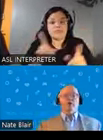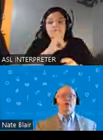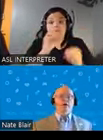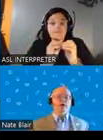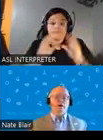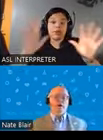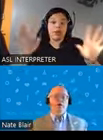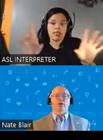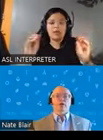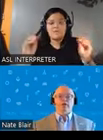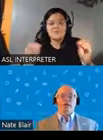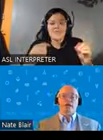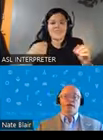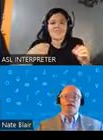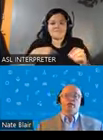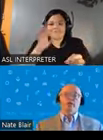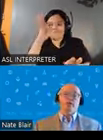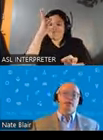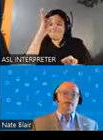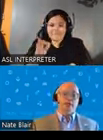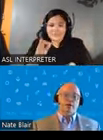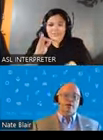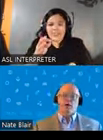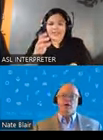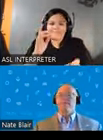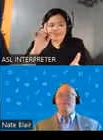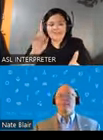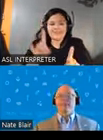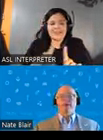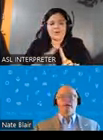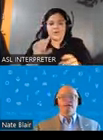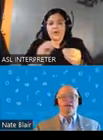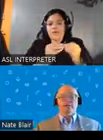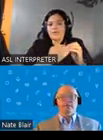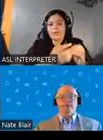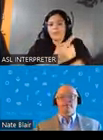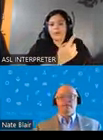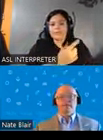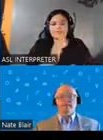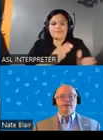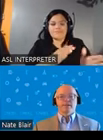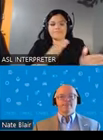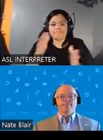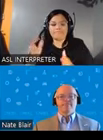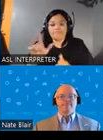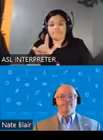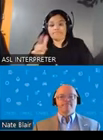they aren't already included in scenario one. Next slide, please.